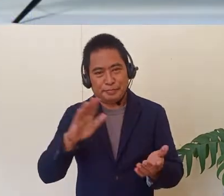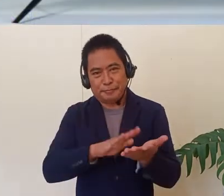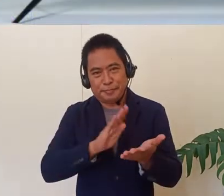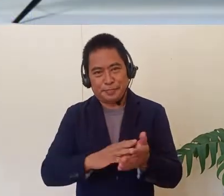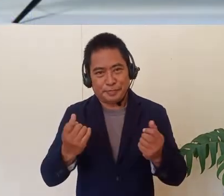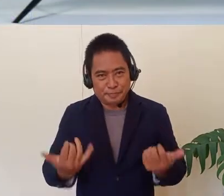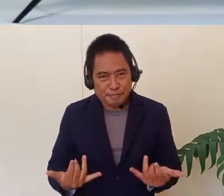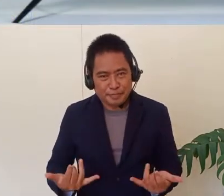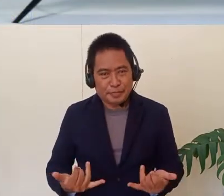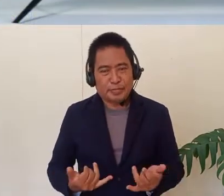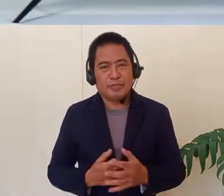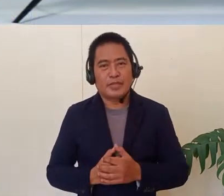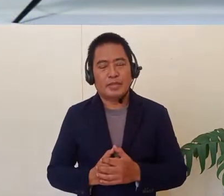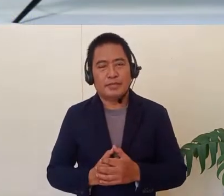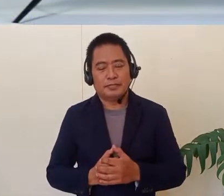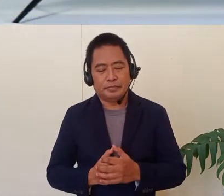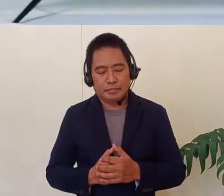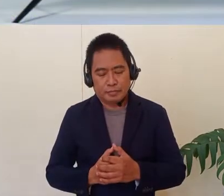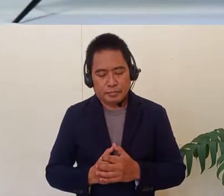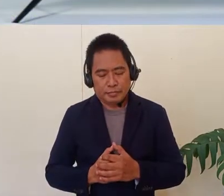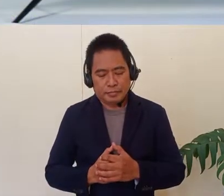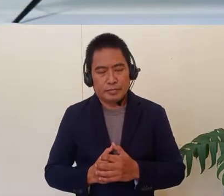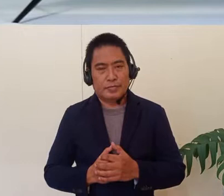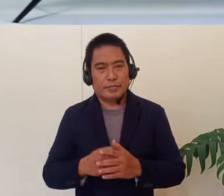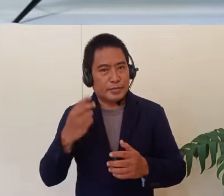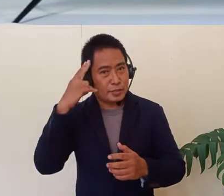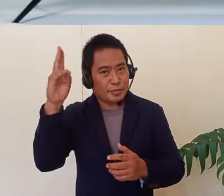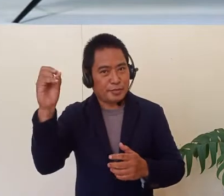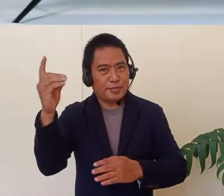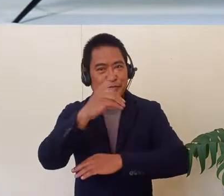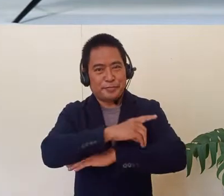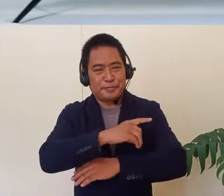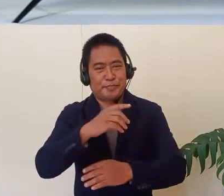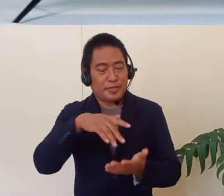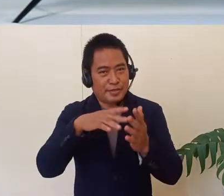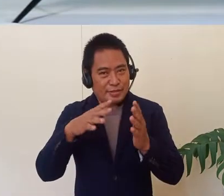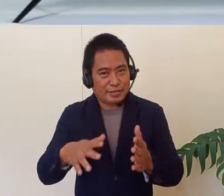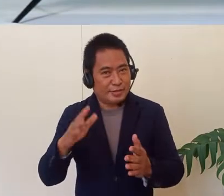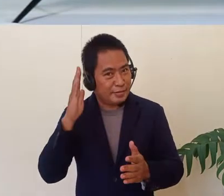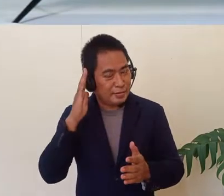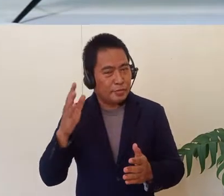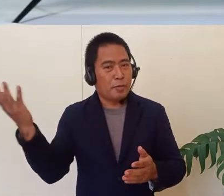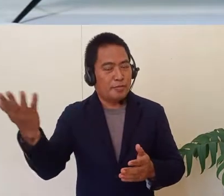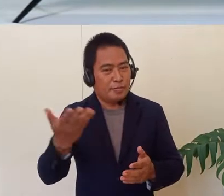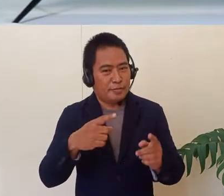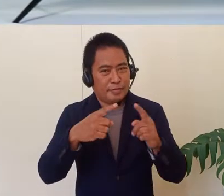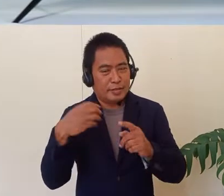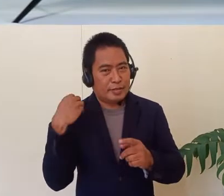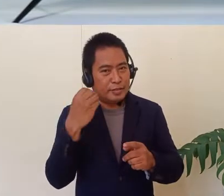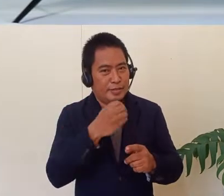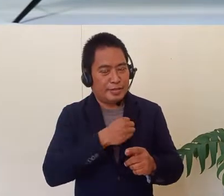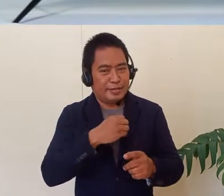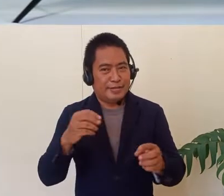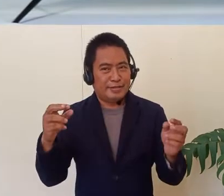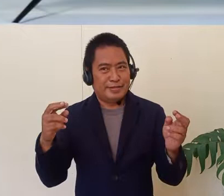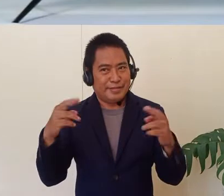Hello dear viewers and listeners! Welcome to our Teleradyo Eskwela Tara Na, the school and air program of DepEd